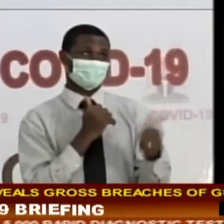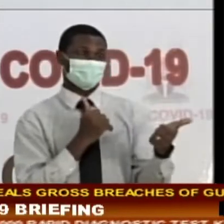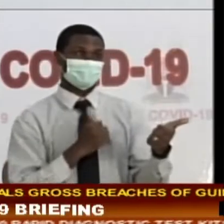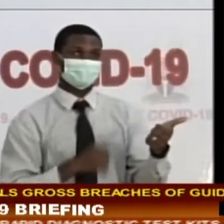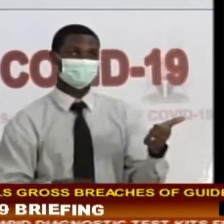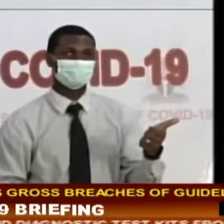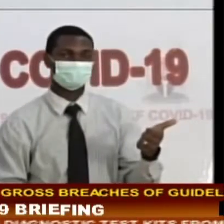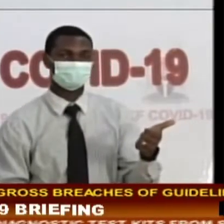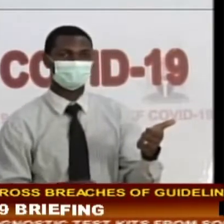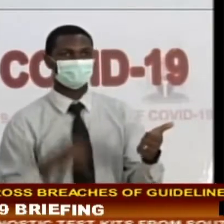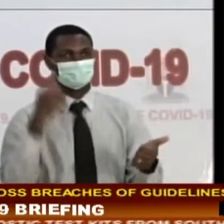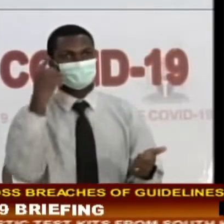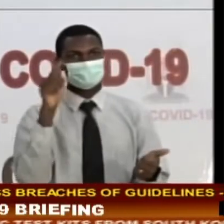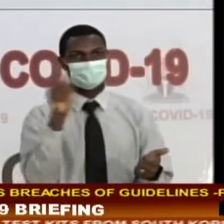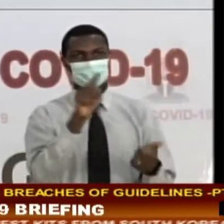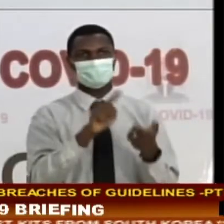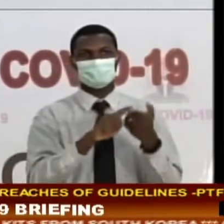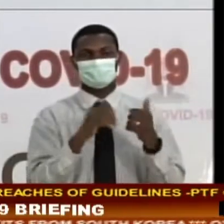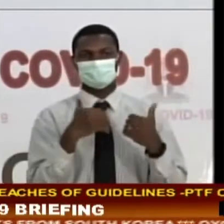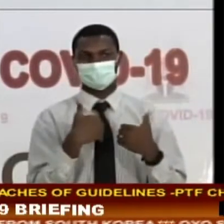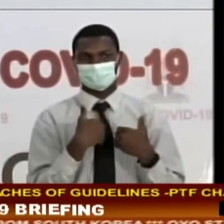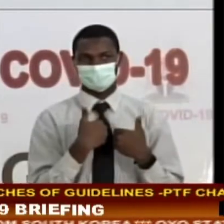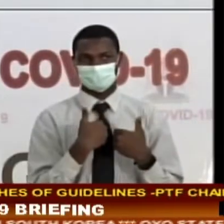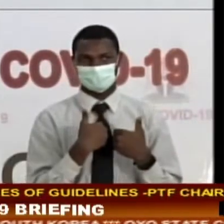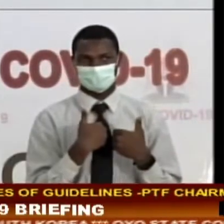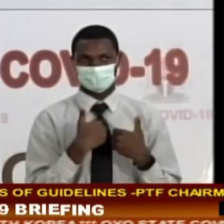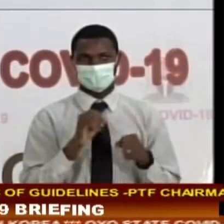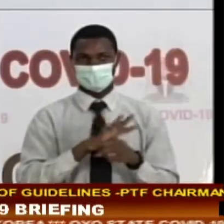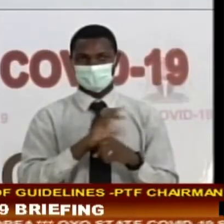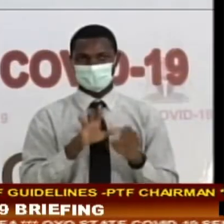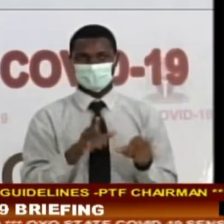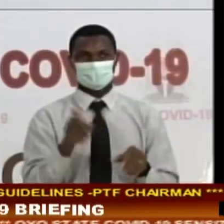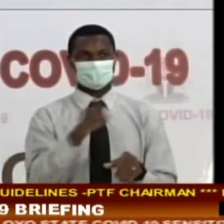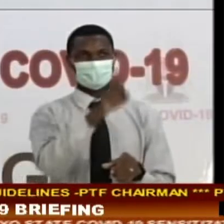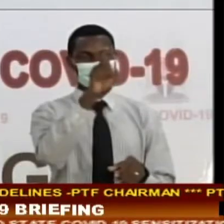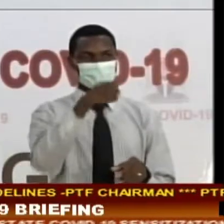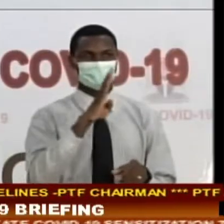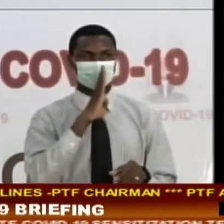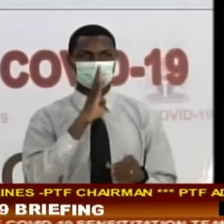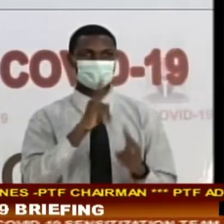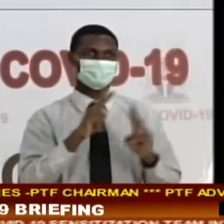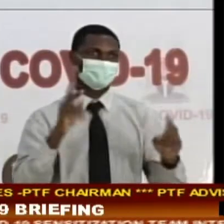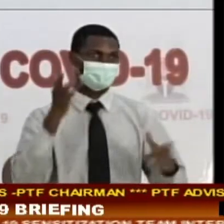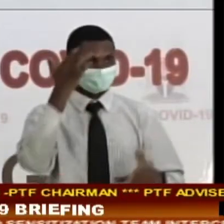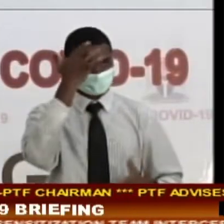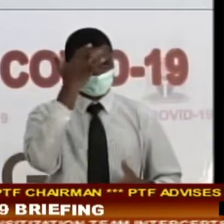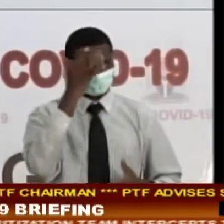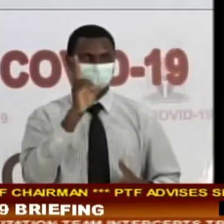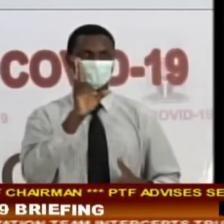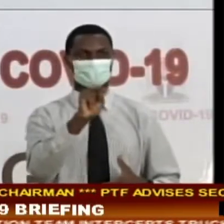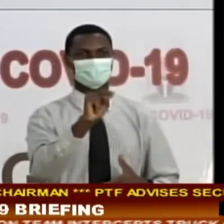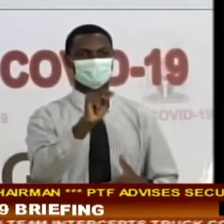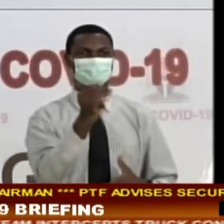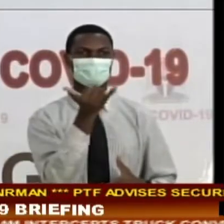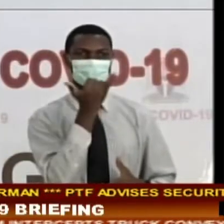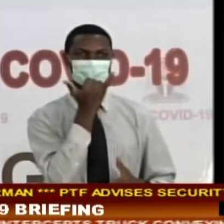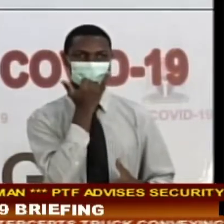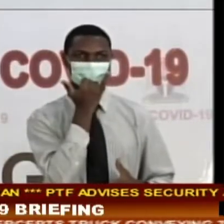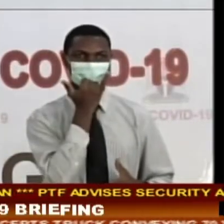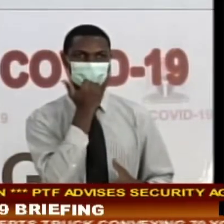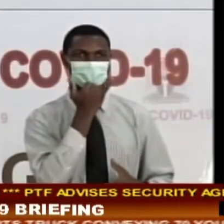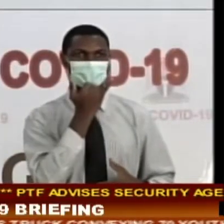to have covid-19 you have to be very sick no the majority of persons up to eight out of every